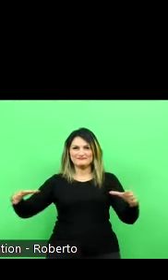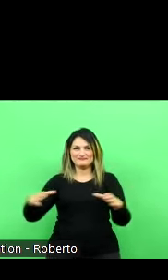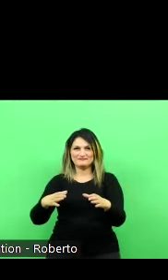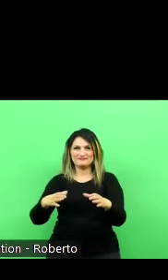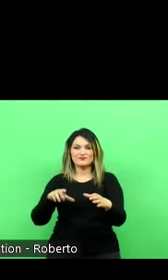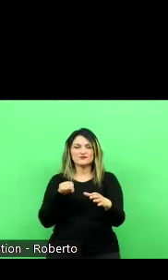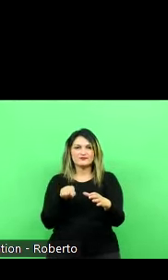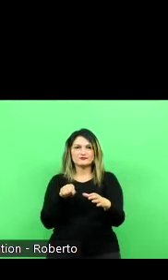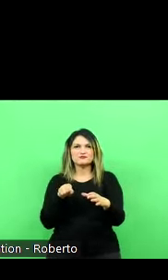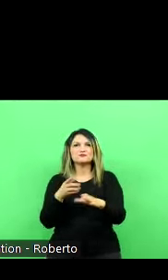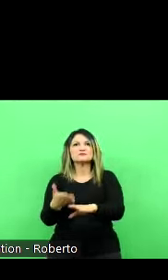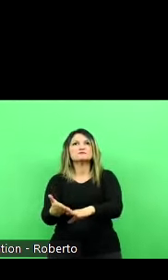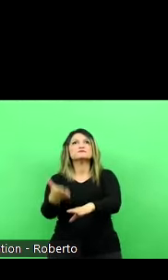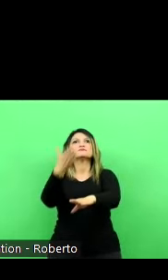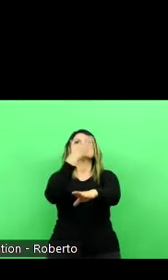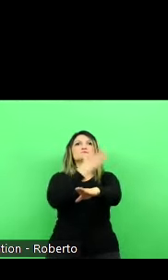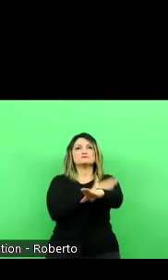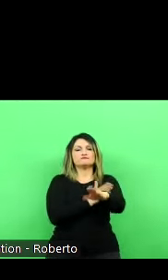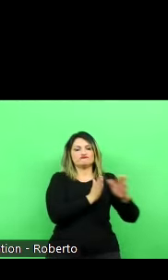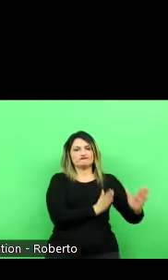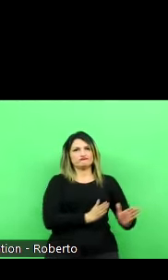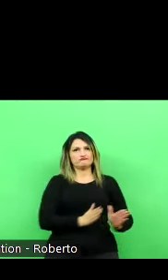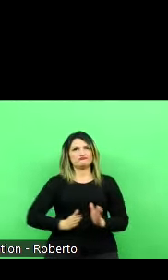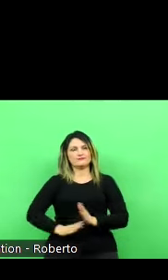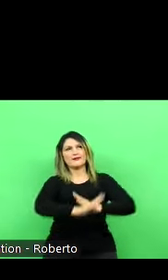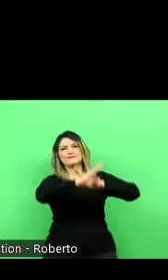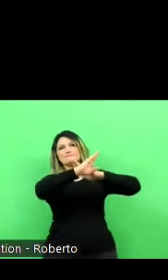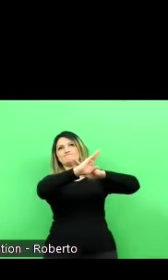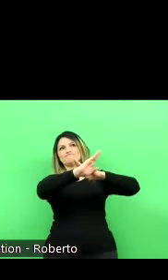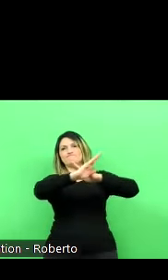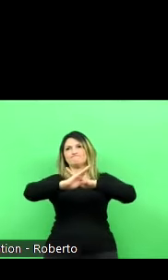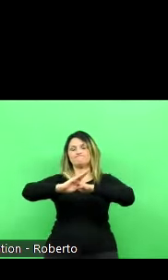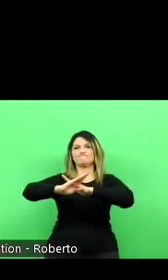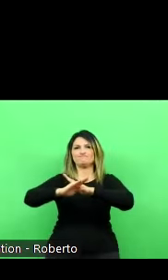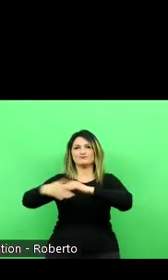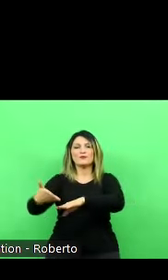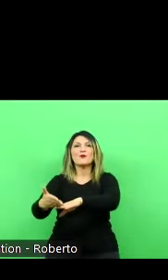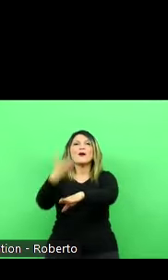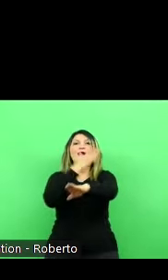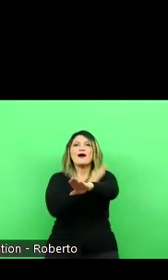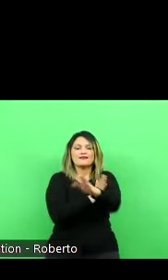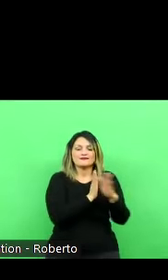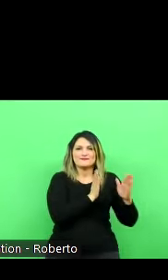is relevant when dealing with risk management and inclusion.